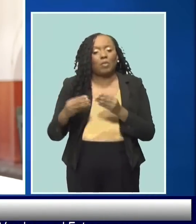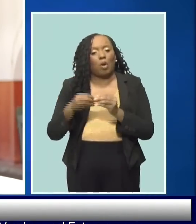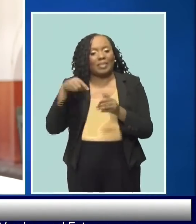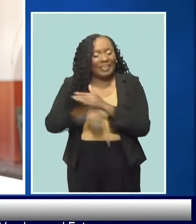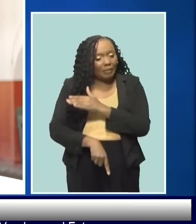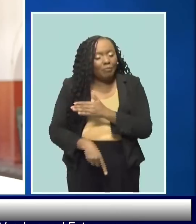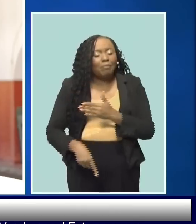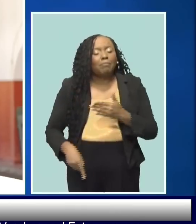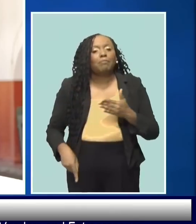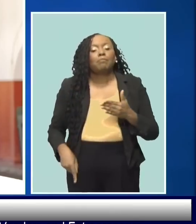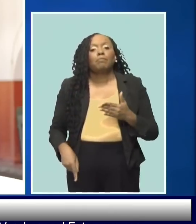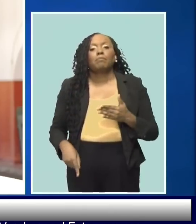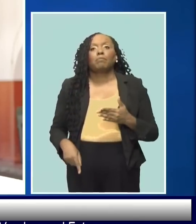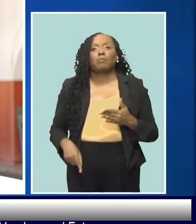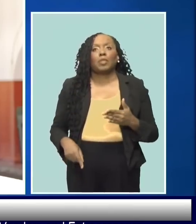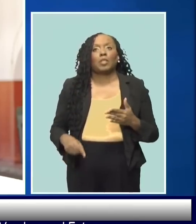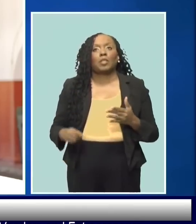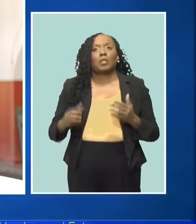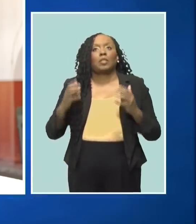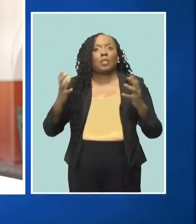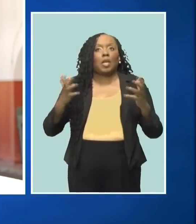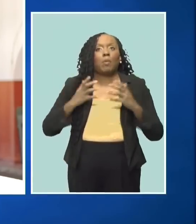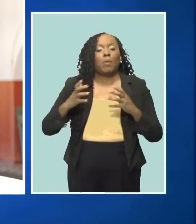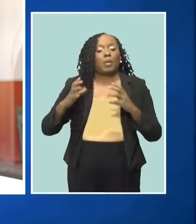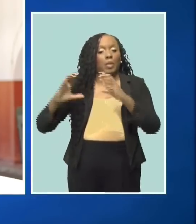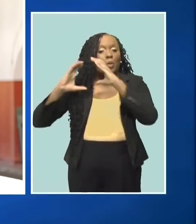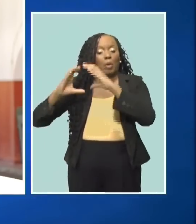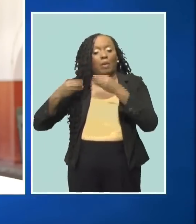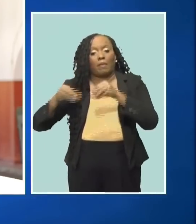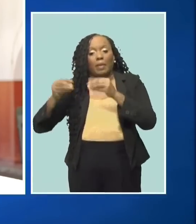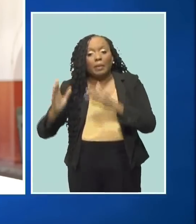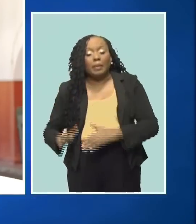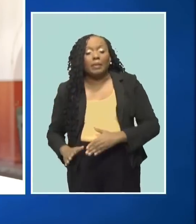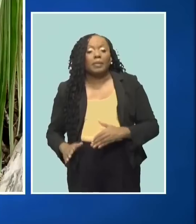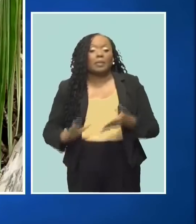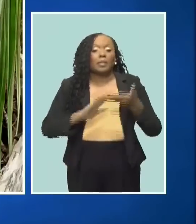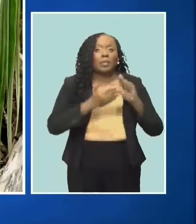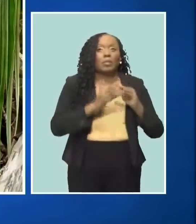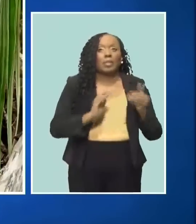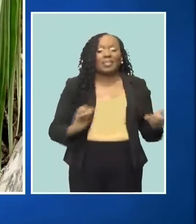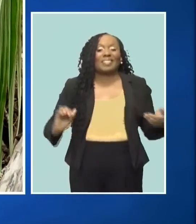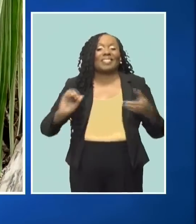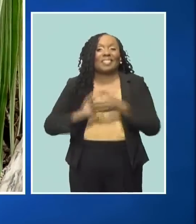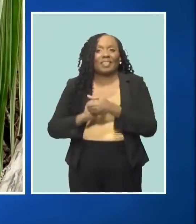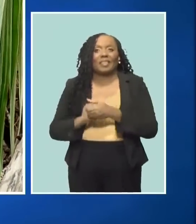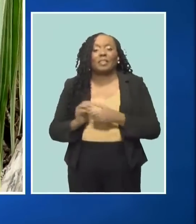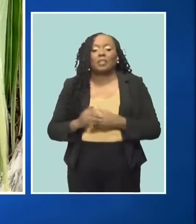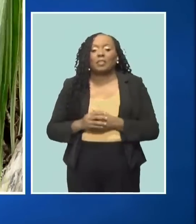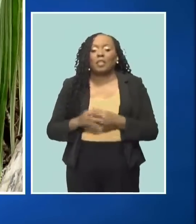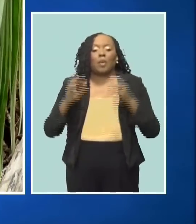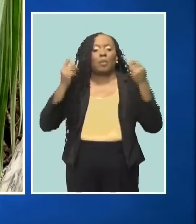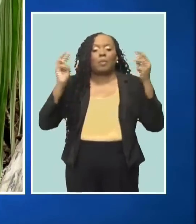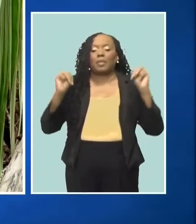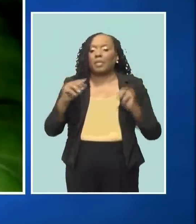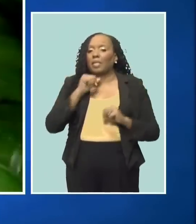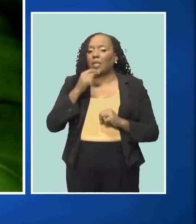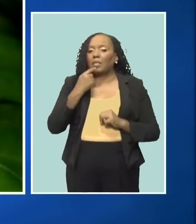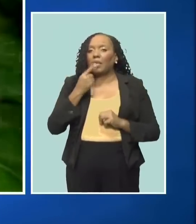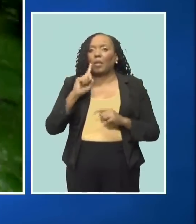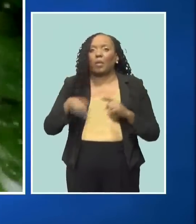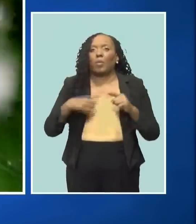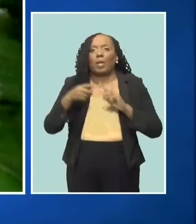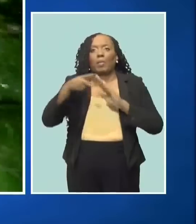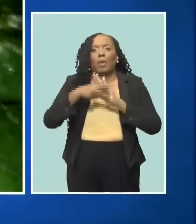full, that we could get the coconut vendors and the community buy-in. PM Motley did not say when the policy to govern the